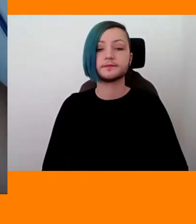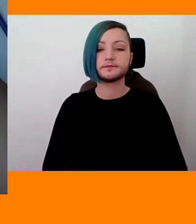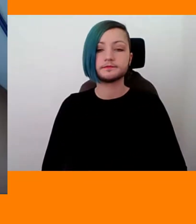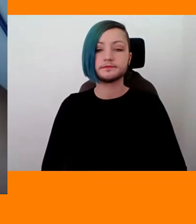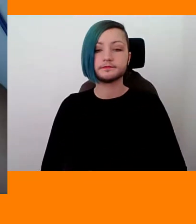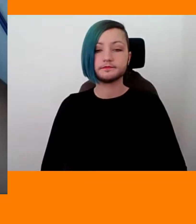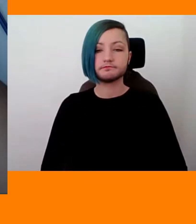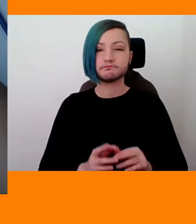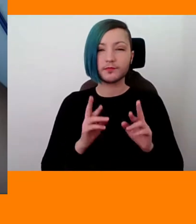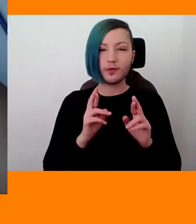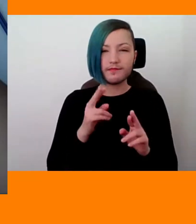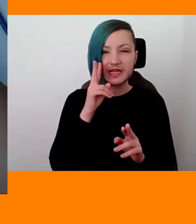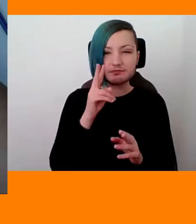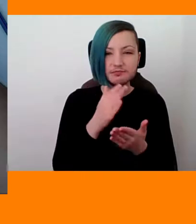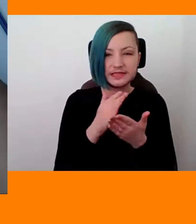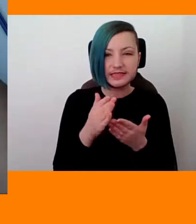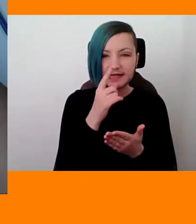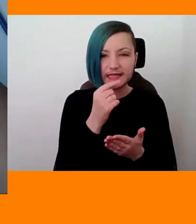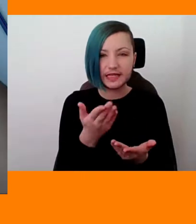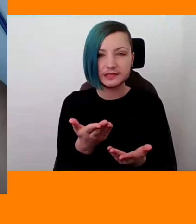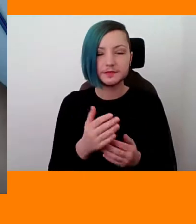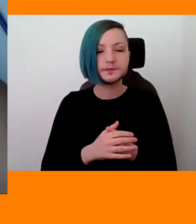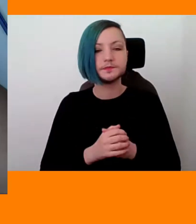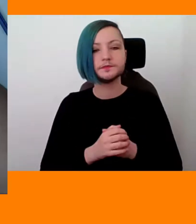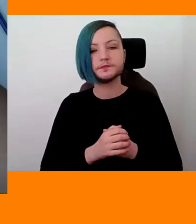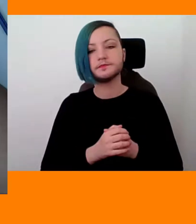Hopefully you can see what I've done there.